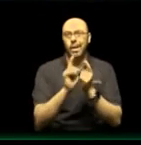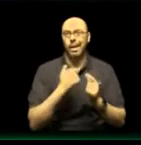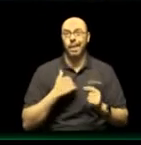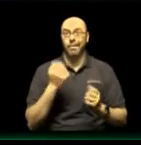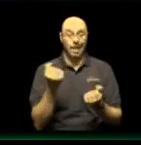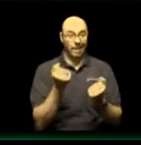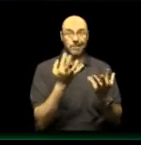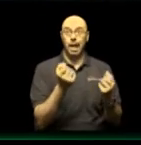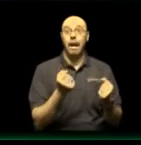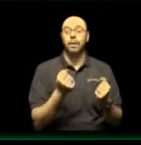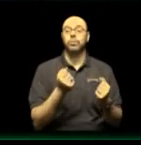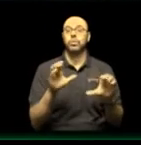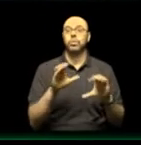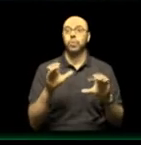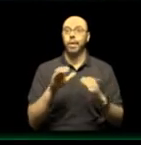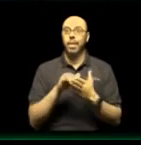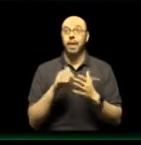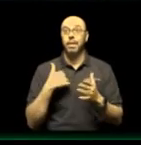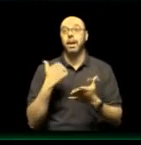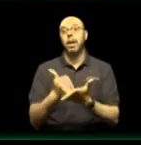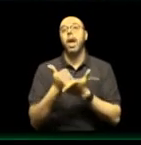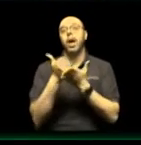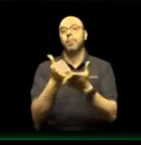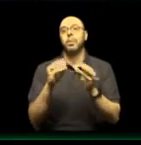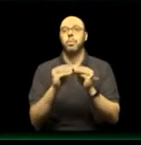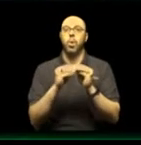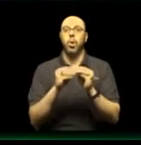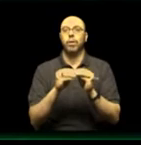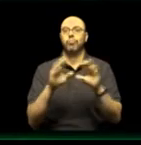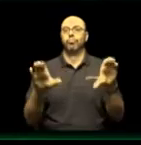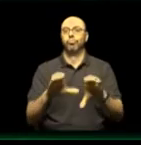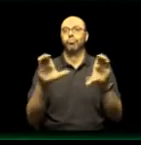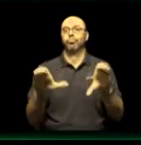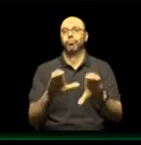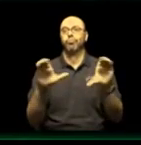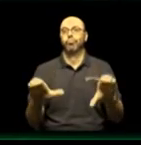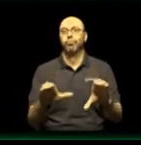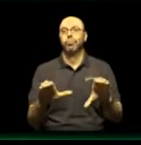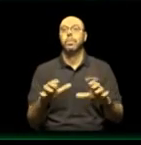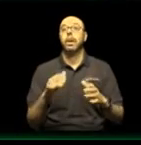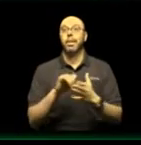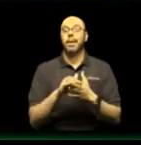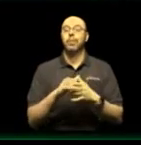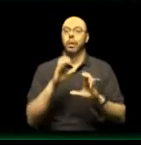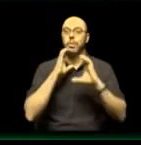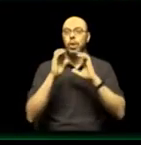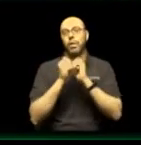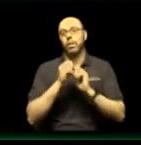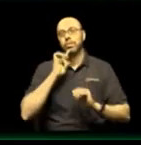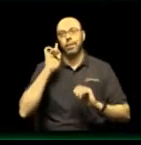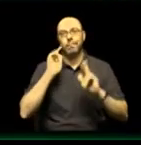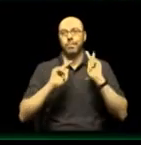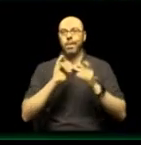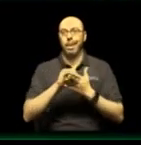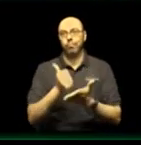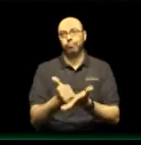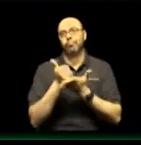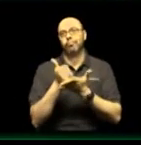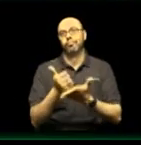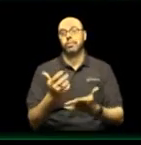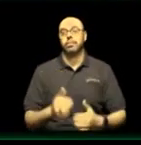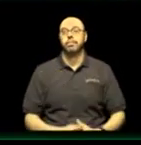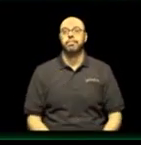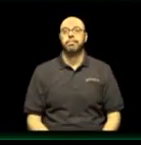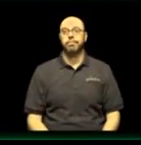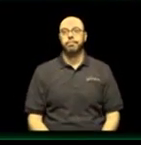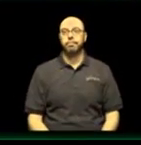be doing wrong, they help me correct it. Mm-hmm. So it's easy to me to communicate with deaf people, it helps. You hear people